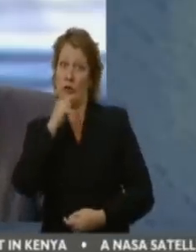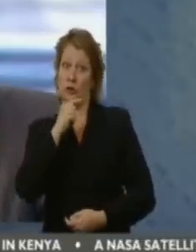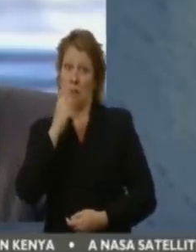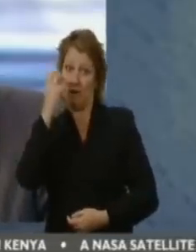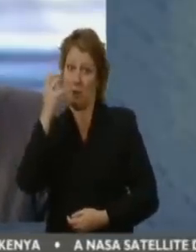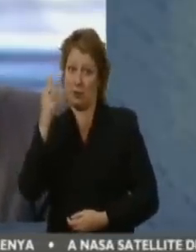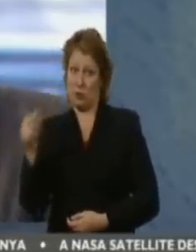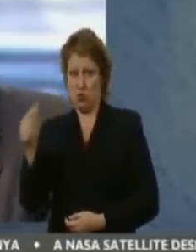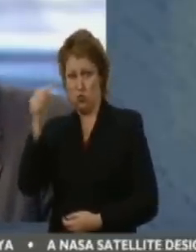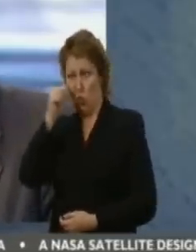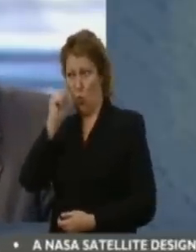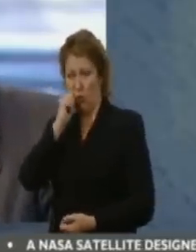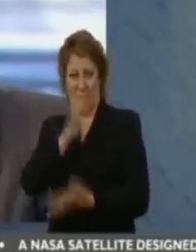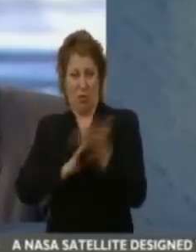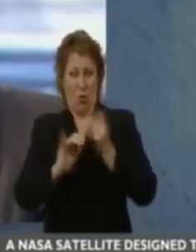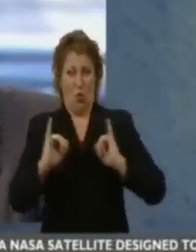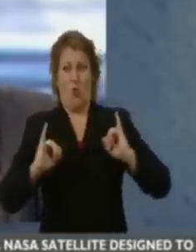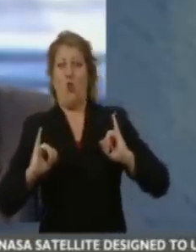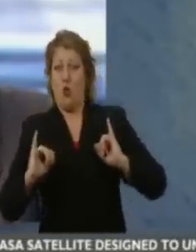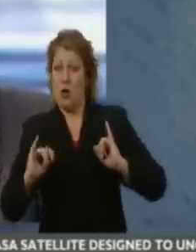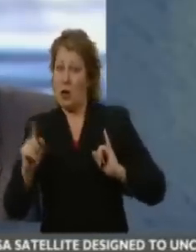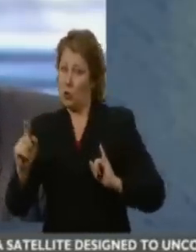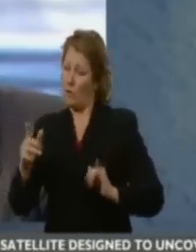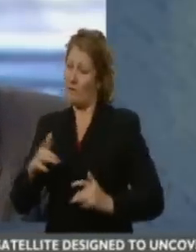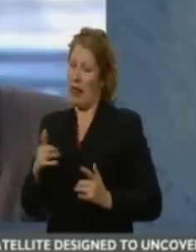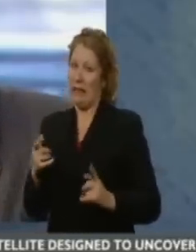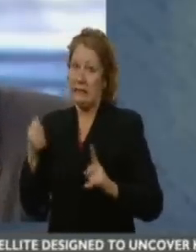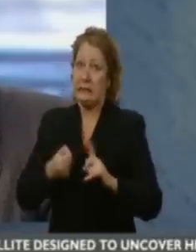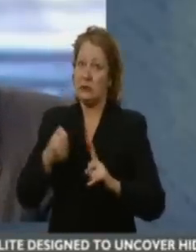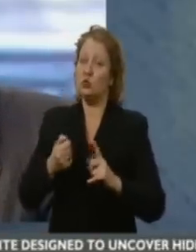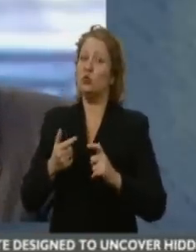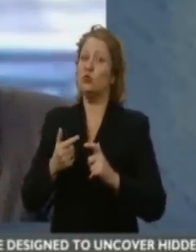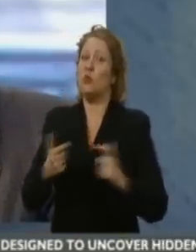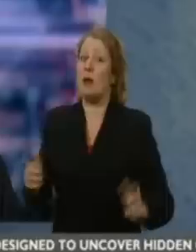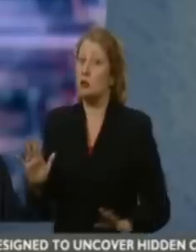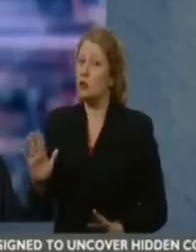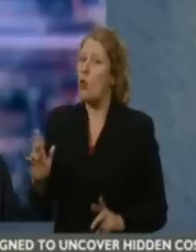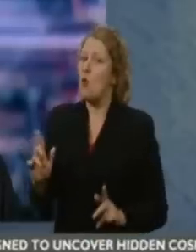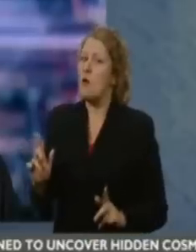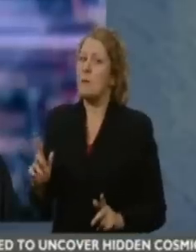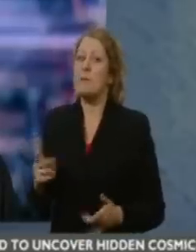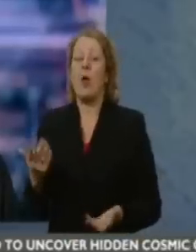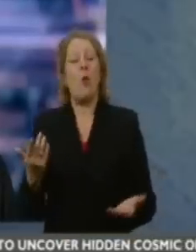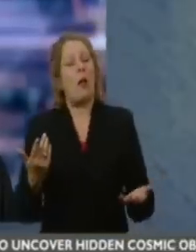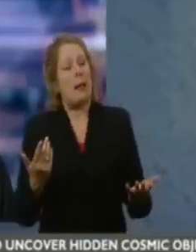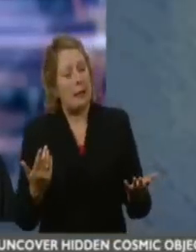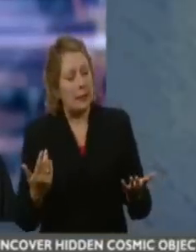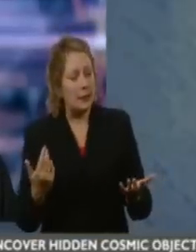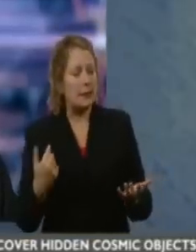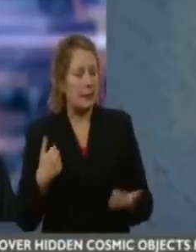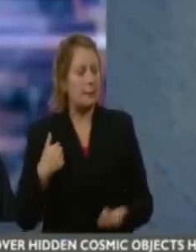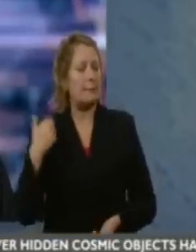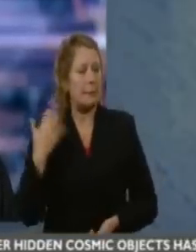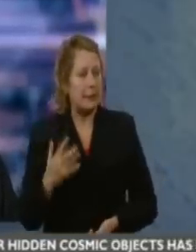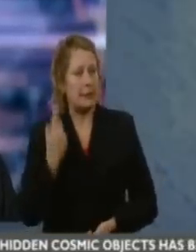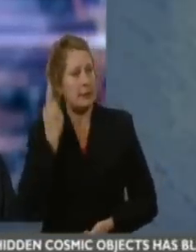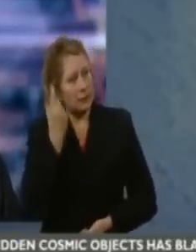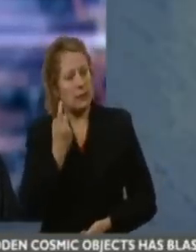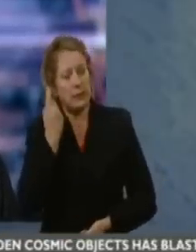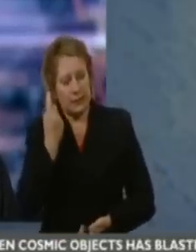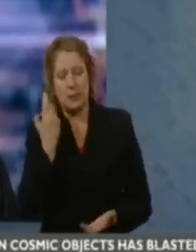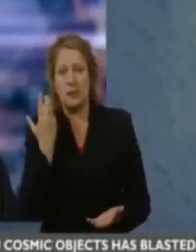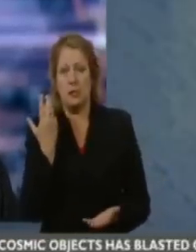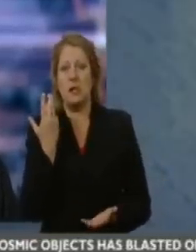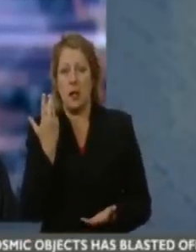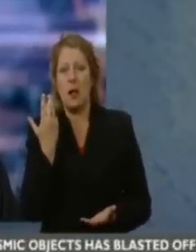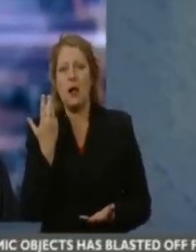dirty. Do you now feel you pushed it too far, too hard? Well, you know, I've been thinking a lot about this, but the one thing that I can tell you is